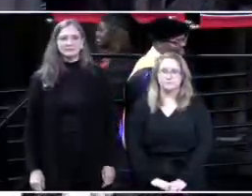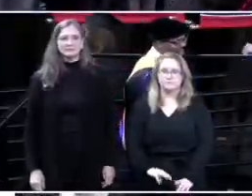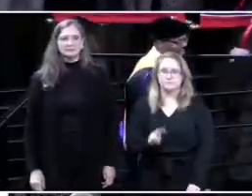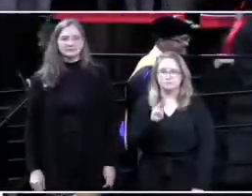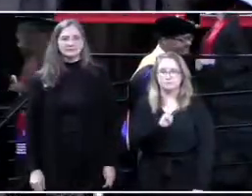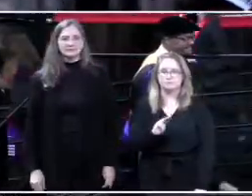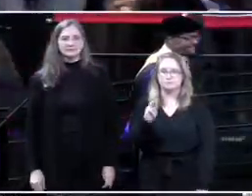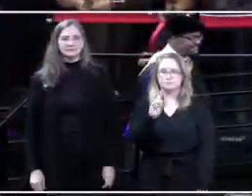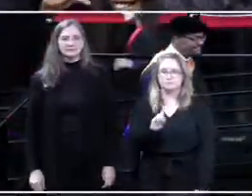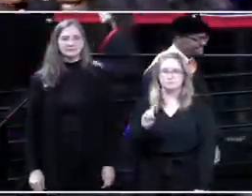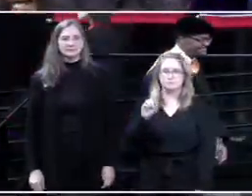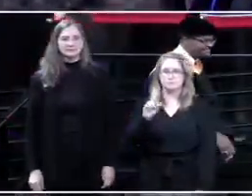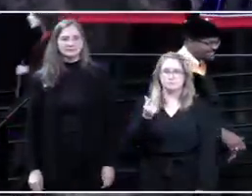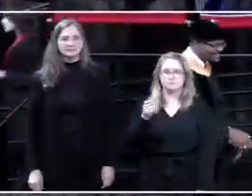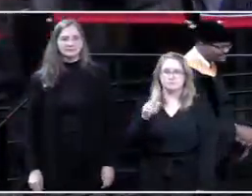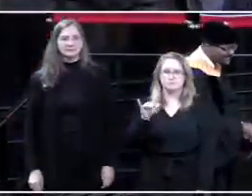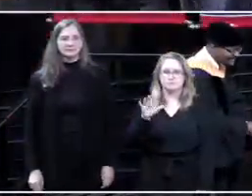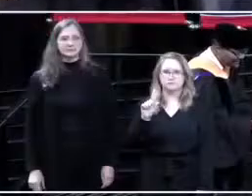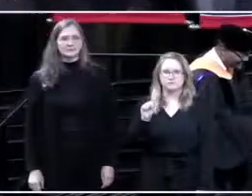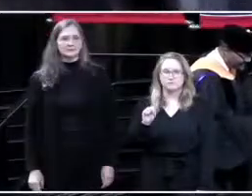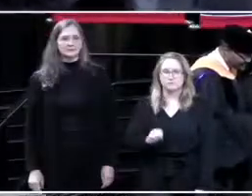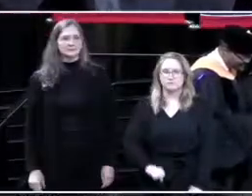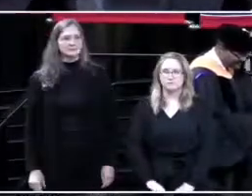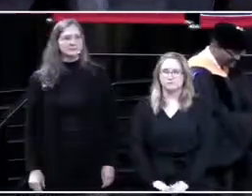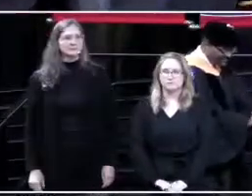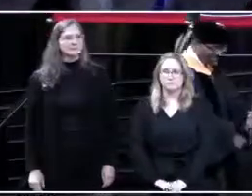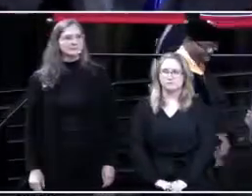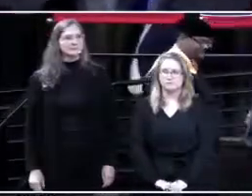Miriam Darta Mercia.